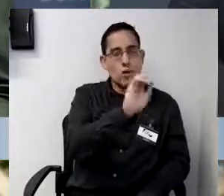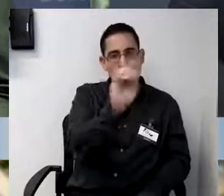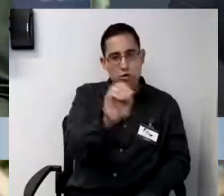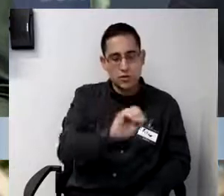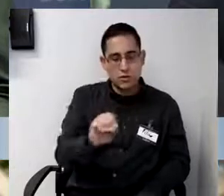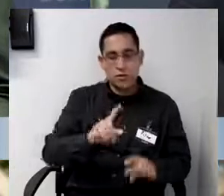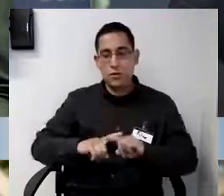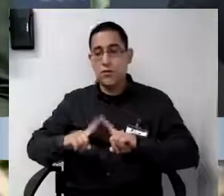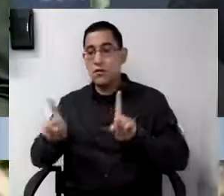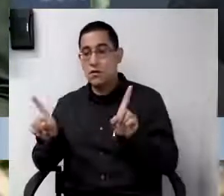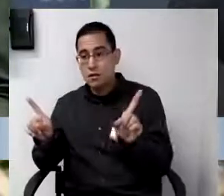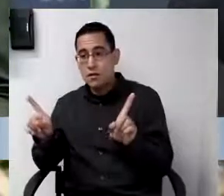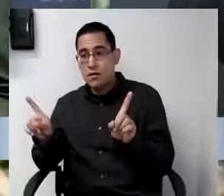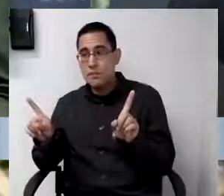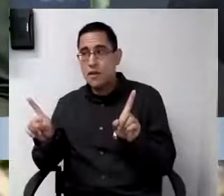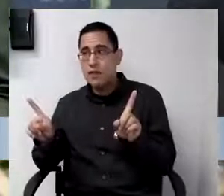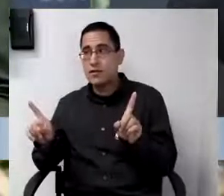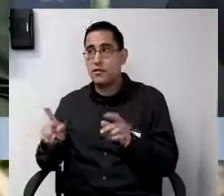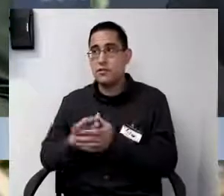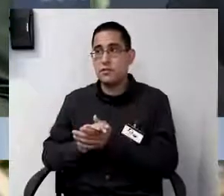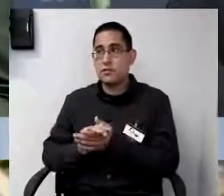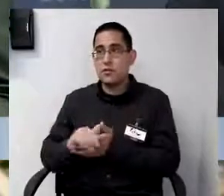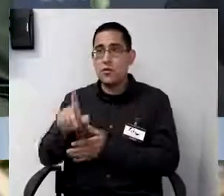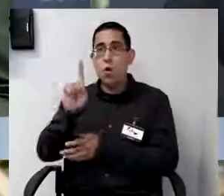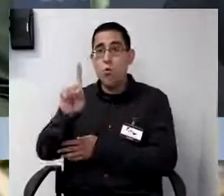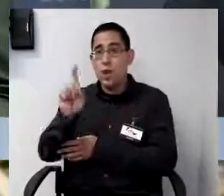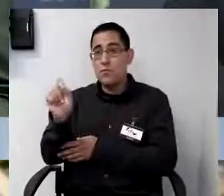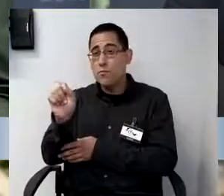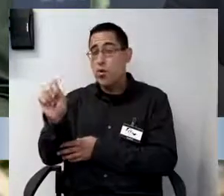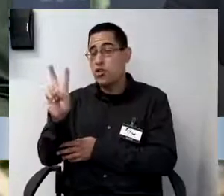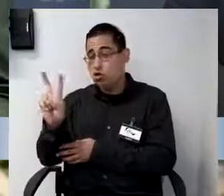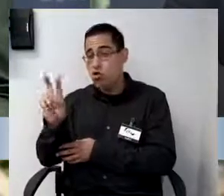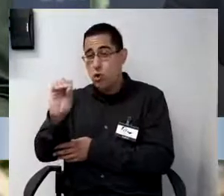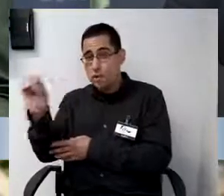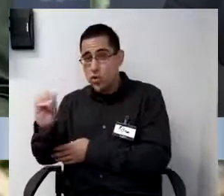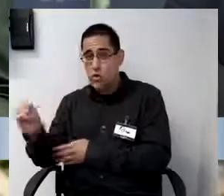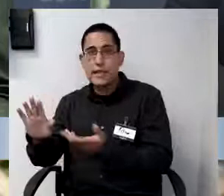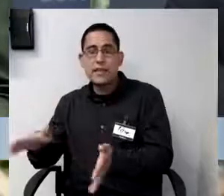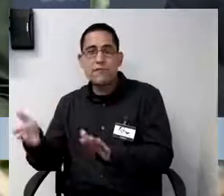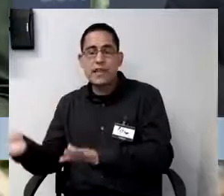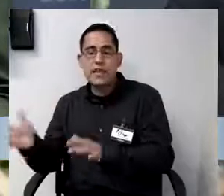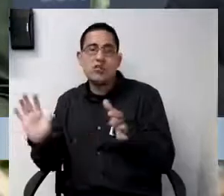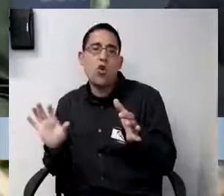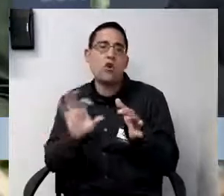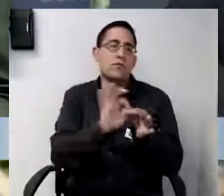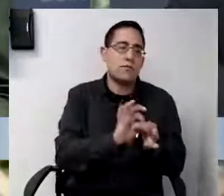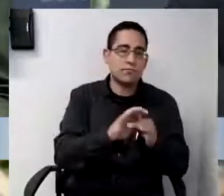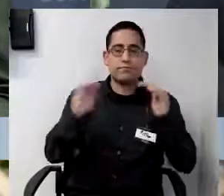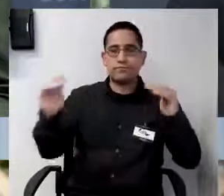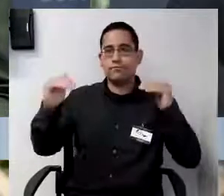deaths are attributable to that age category. 35 to 49 years old,